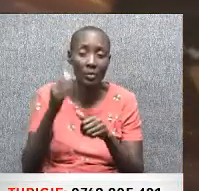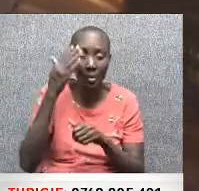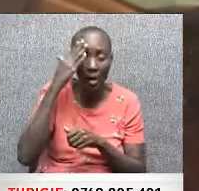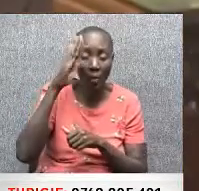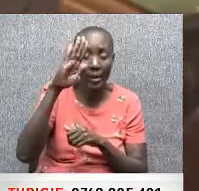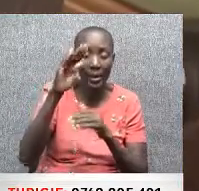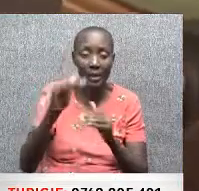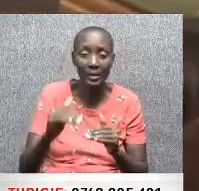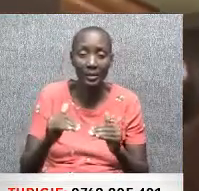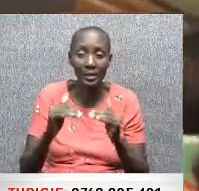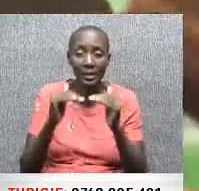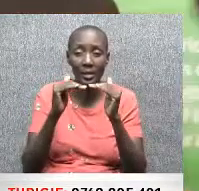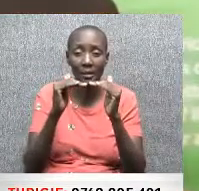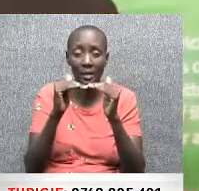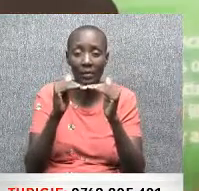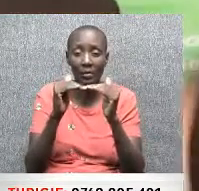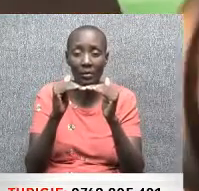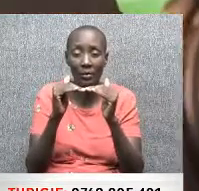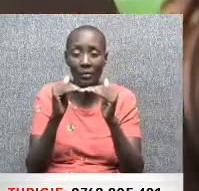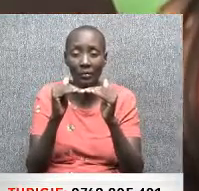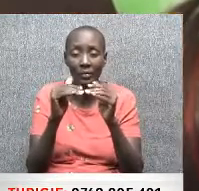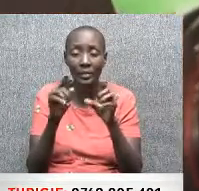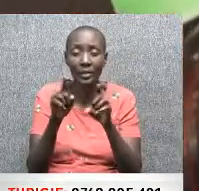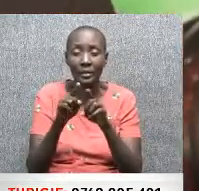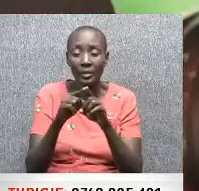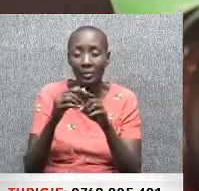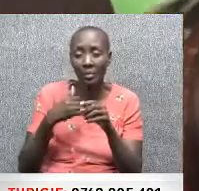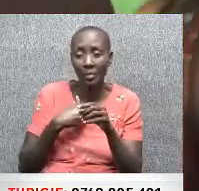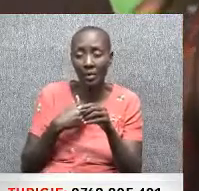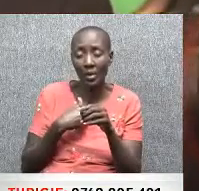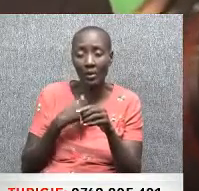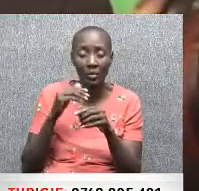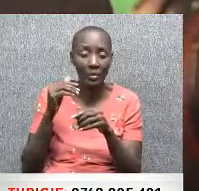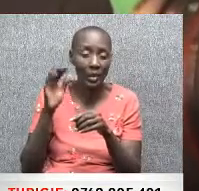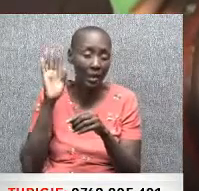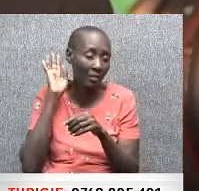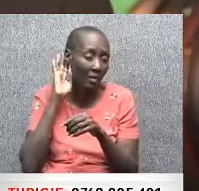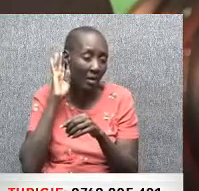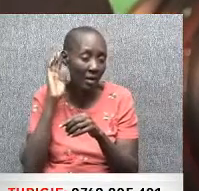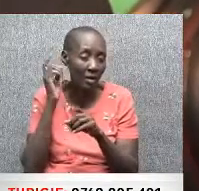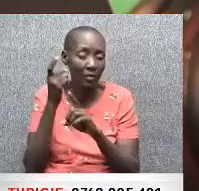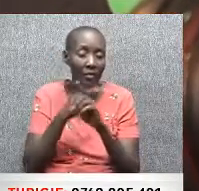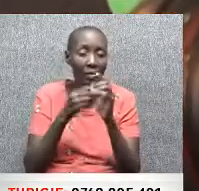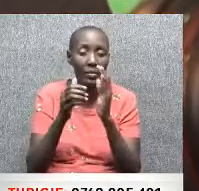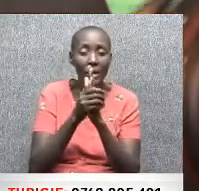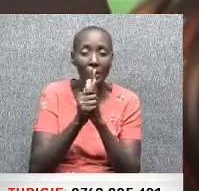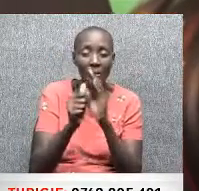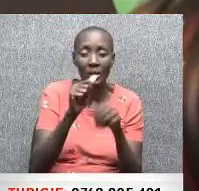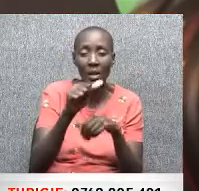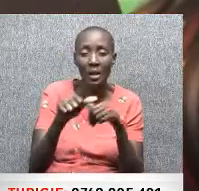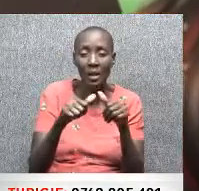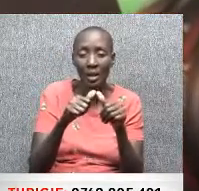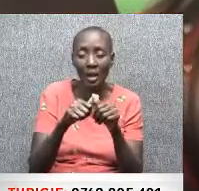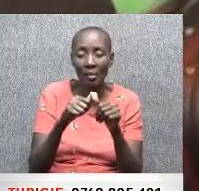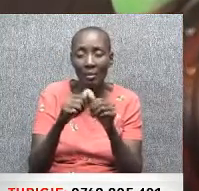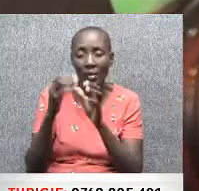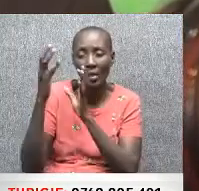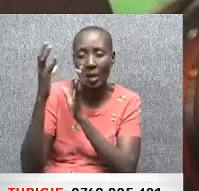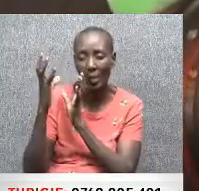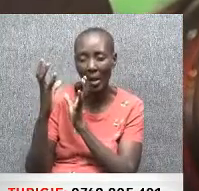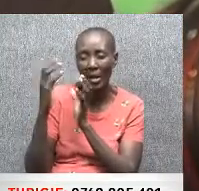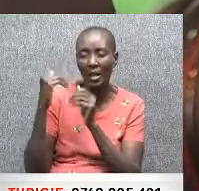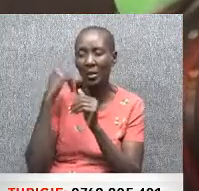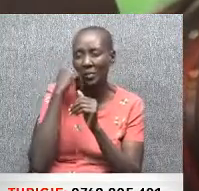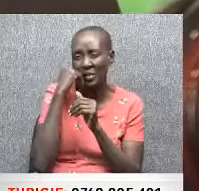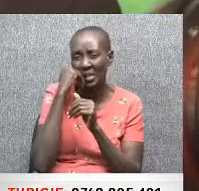practice, like we heard in the room from the experts about the cost of the burden of diseases, especially